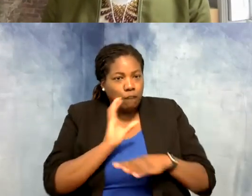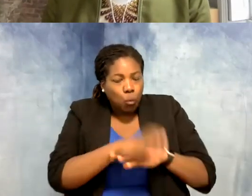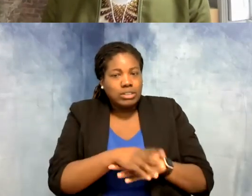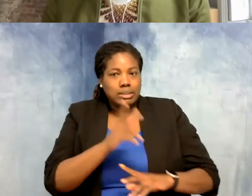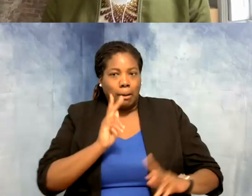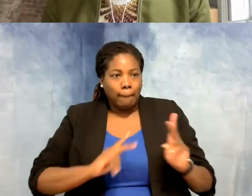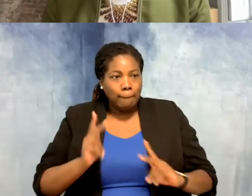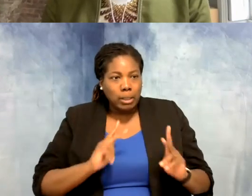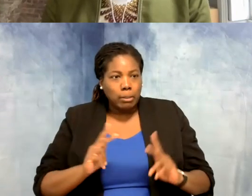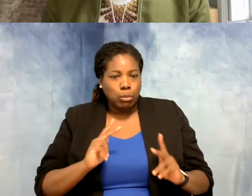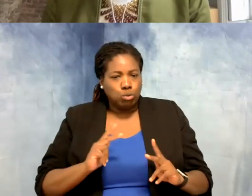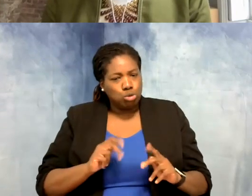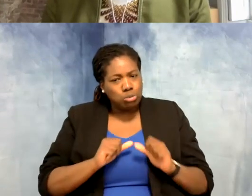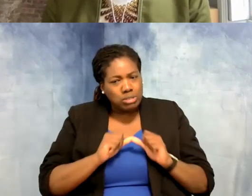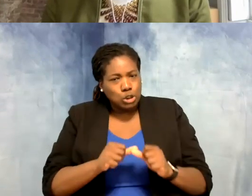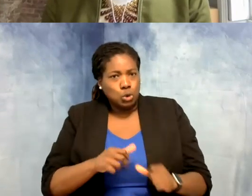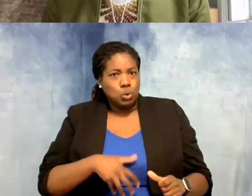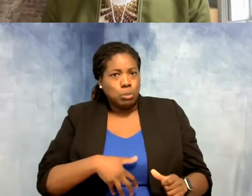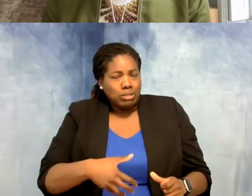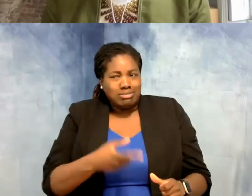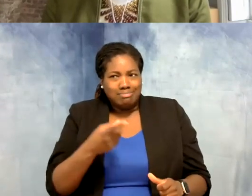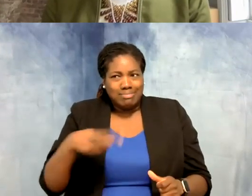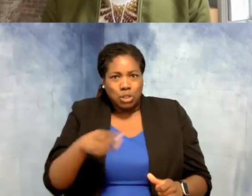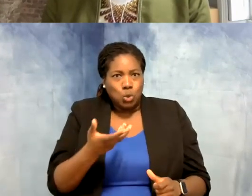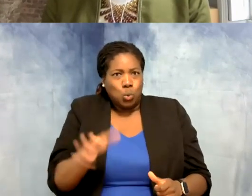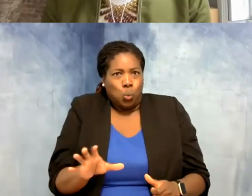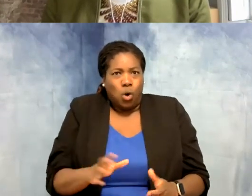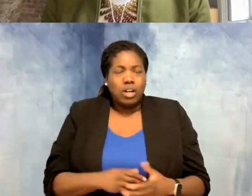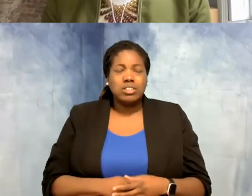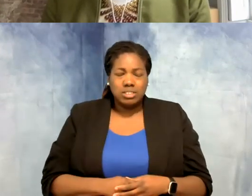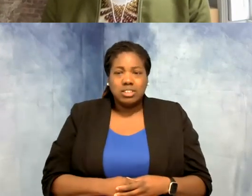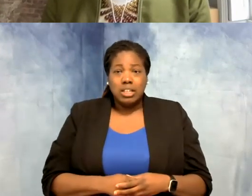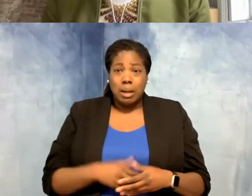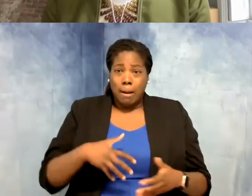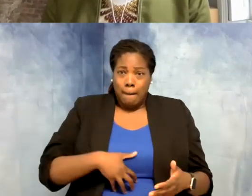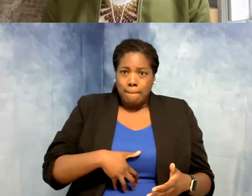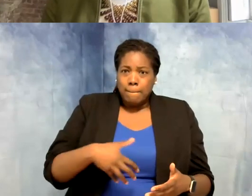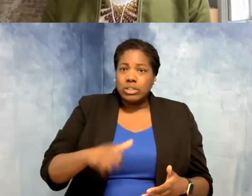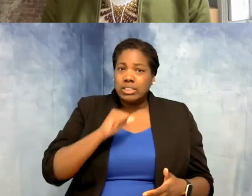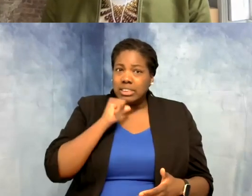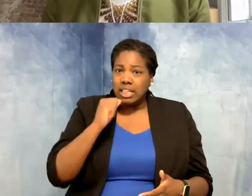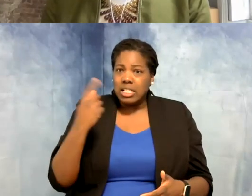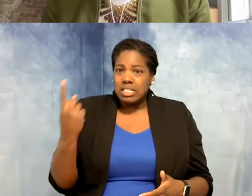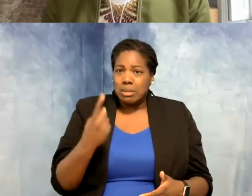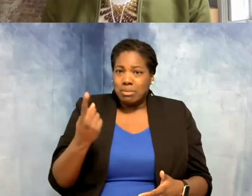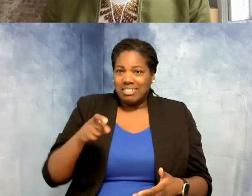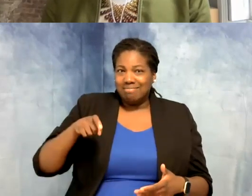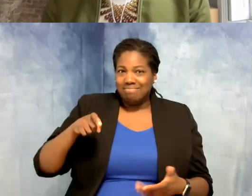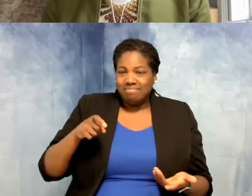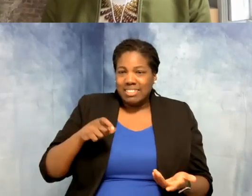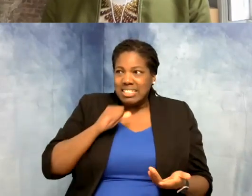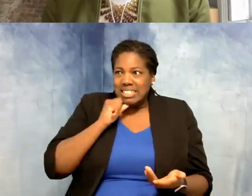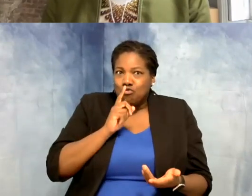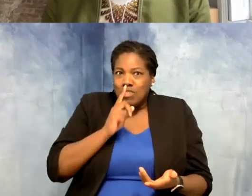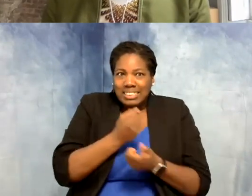people having to remain pregnant against their will. And pregnancy is not something that is necessarily